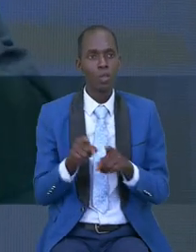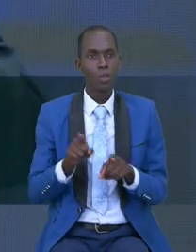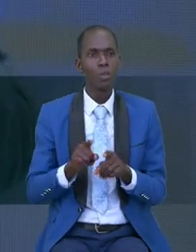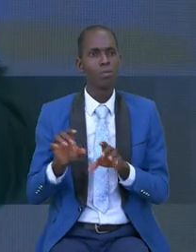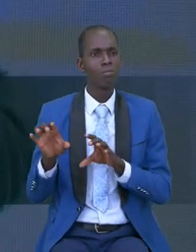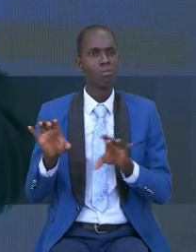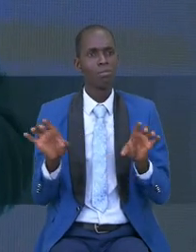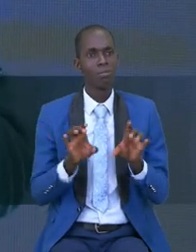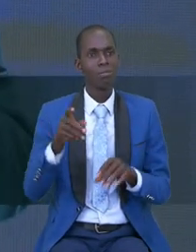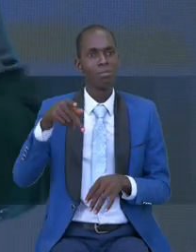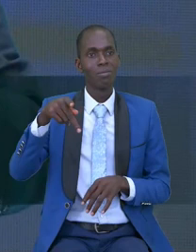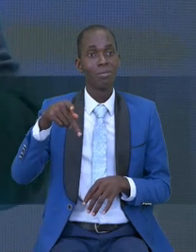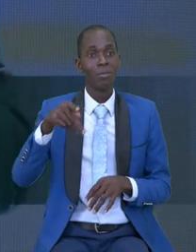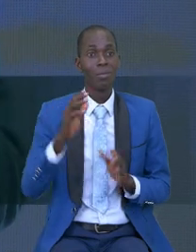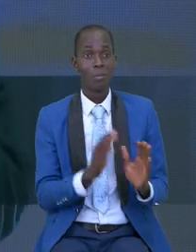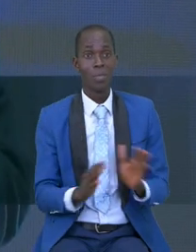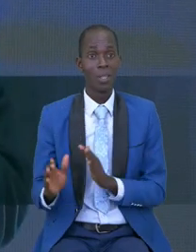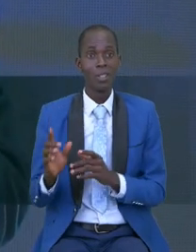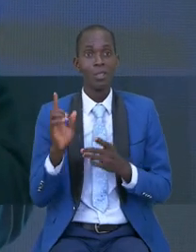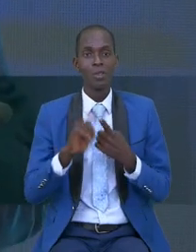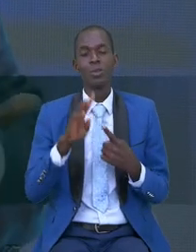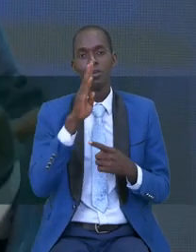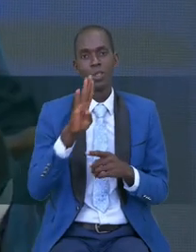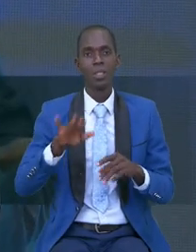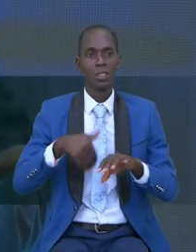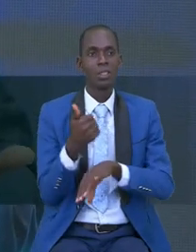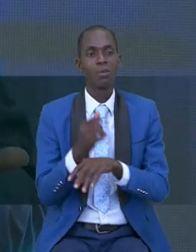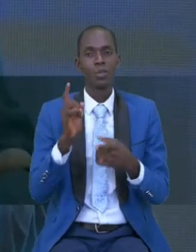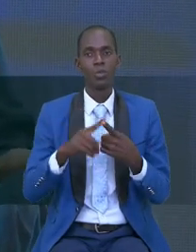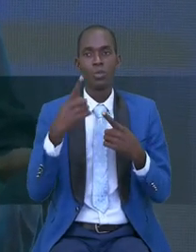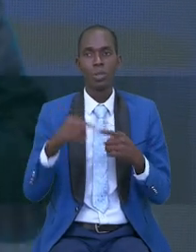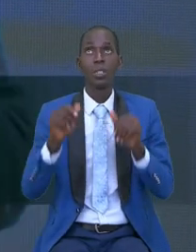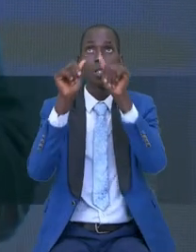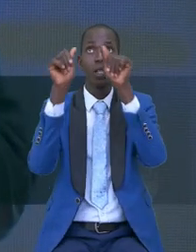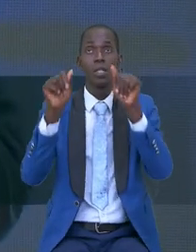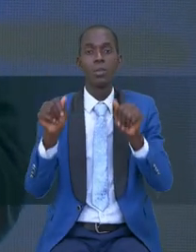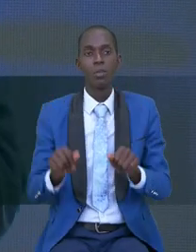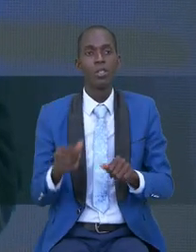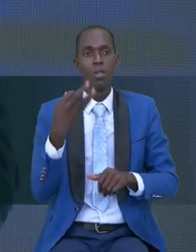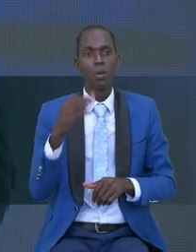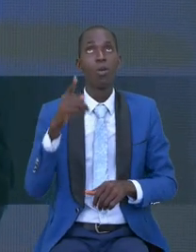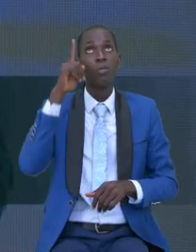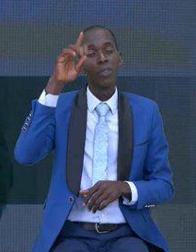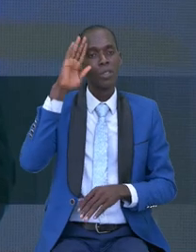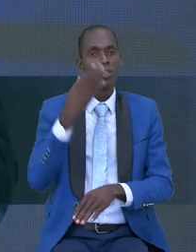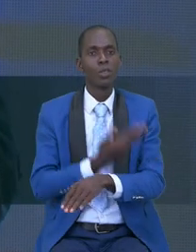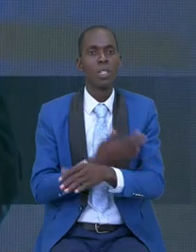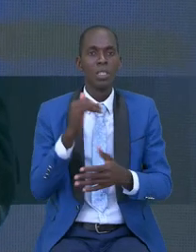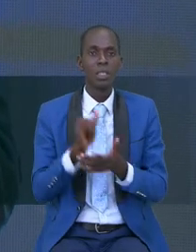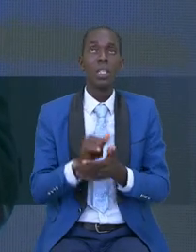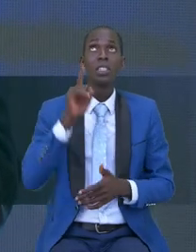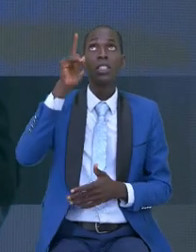be conformed to the image of his Son, that he might be